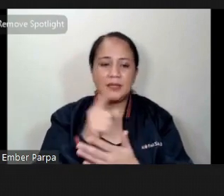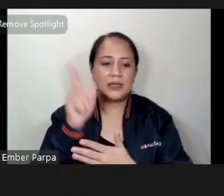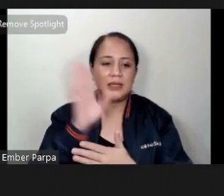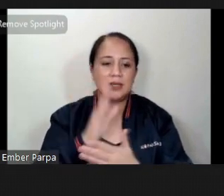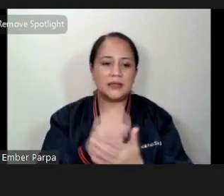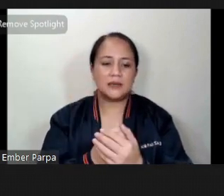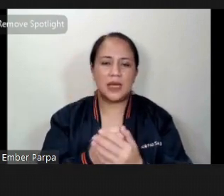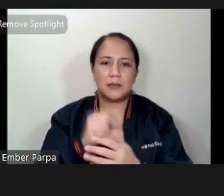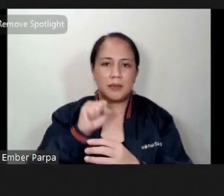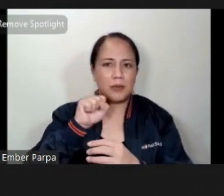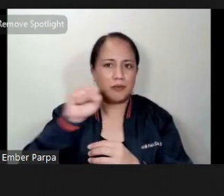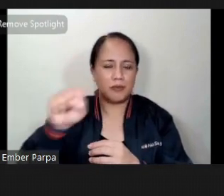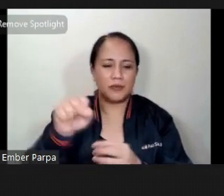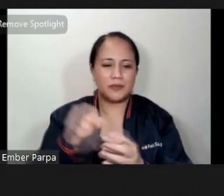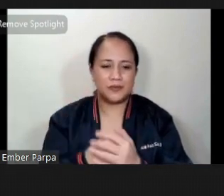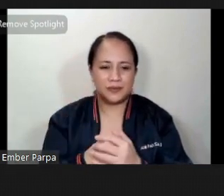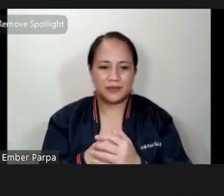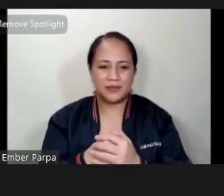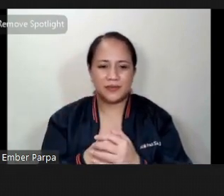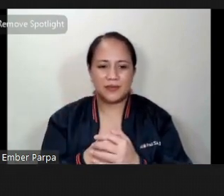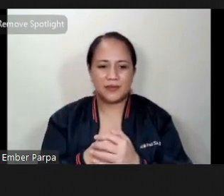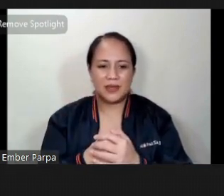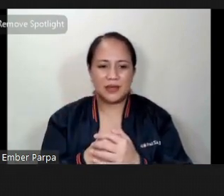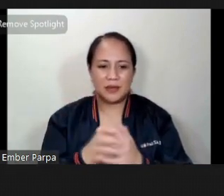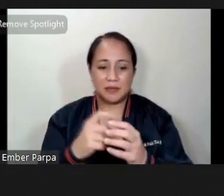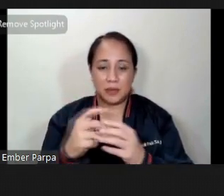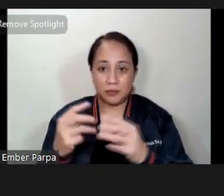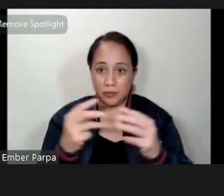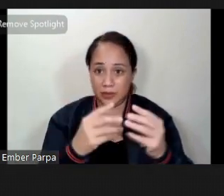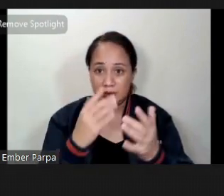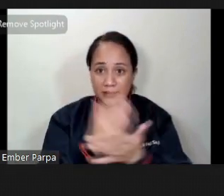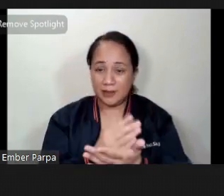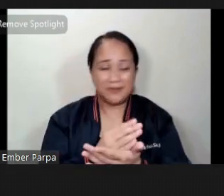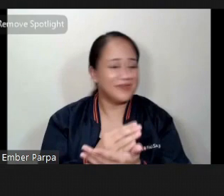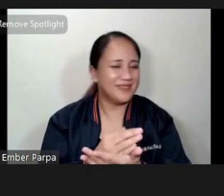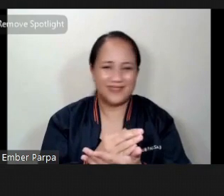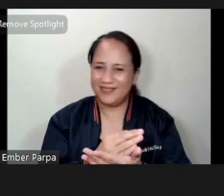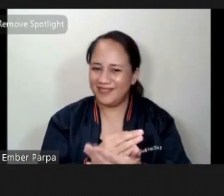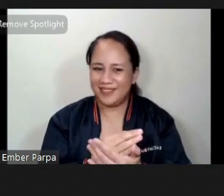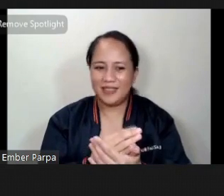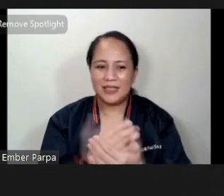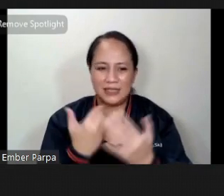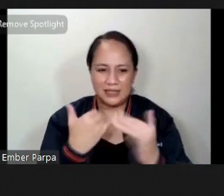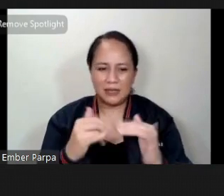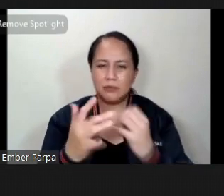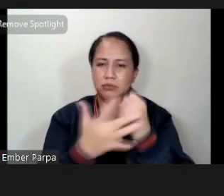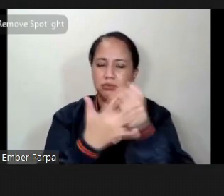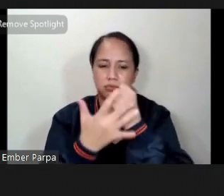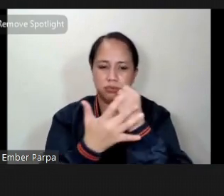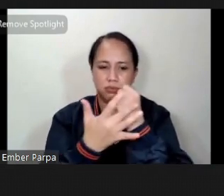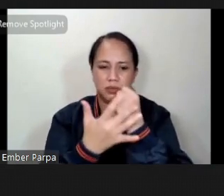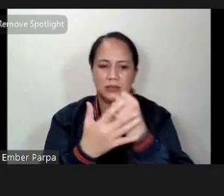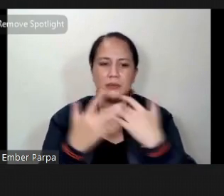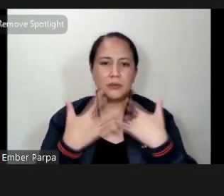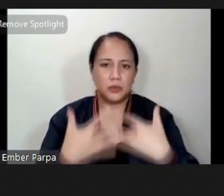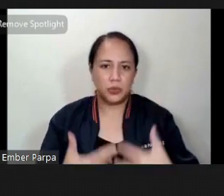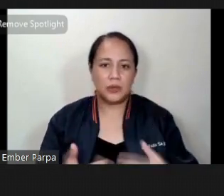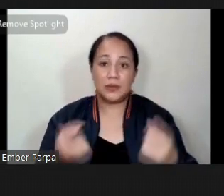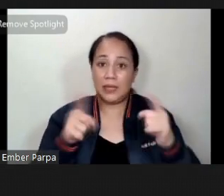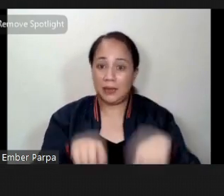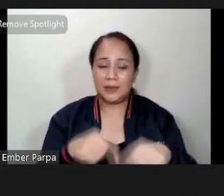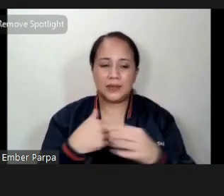fought. But the battle doesn't stop there. I was still traumatized and depressed with what happened to